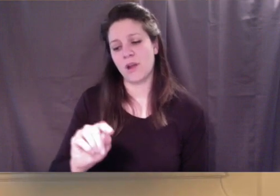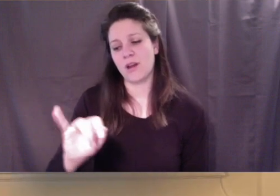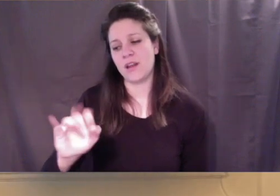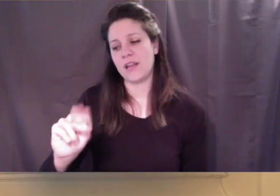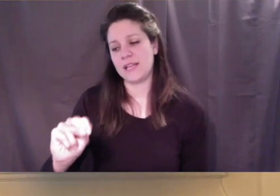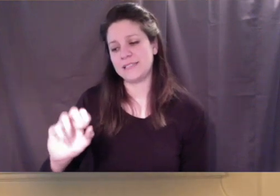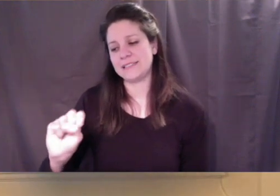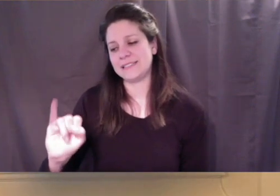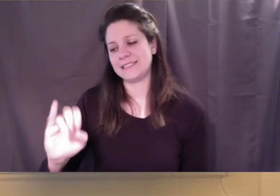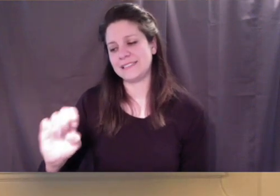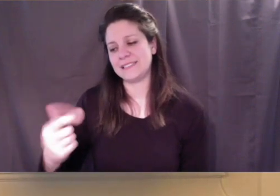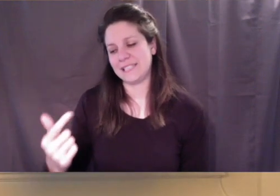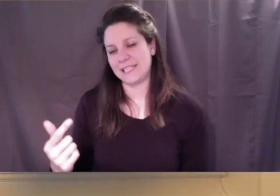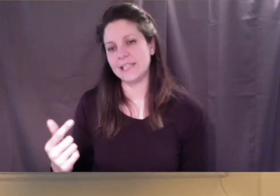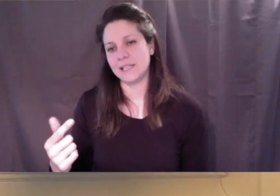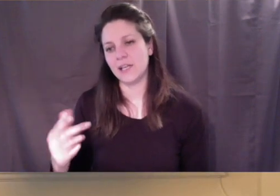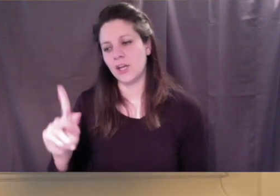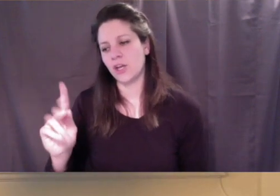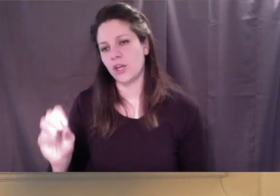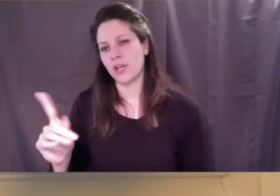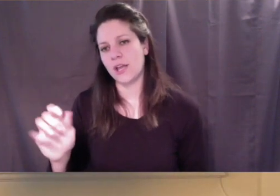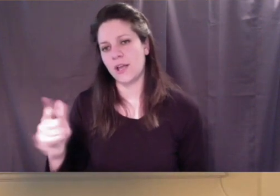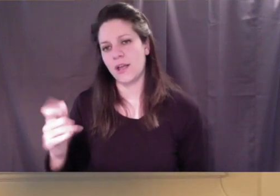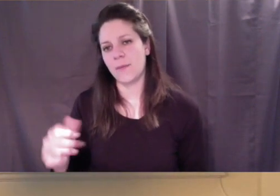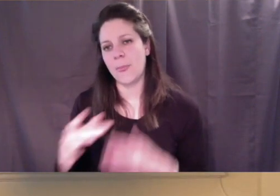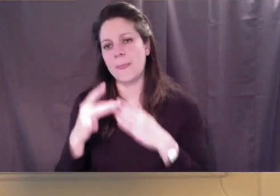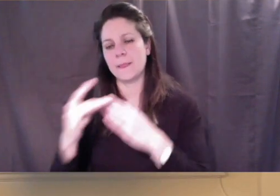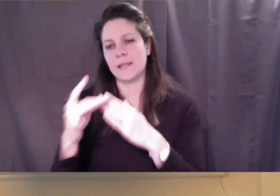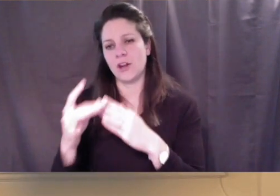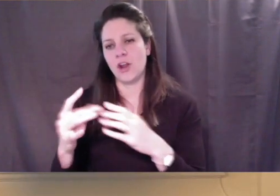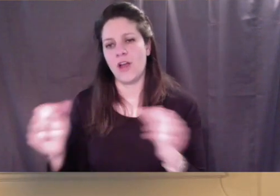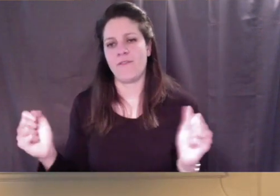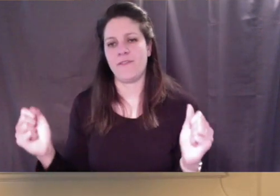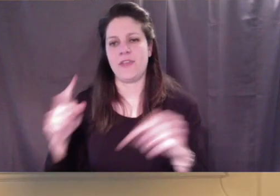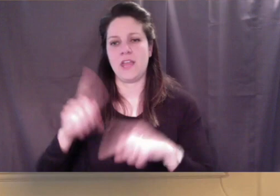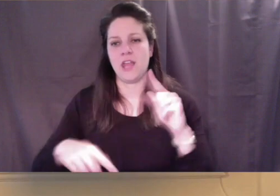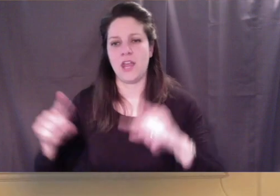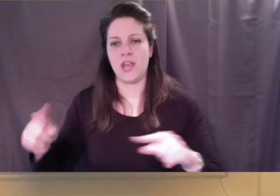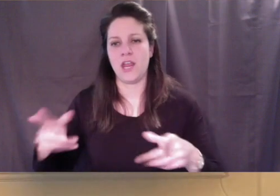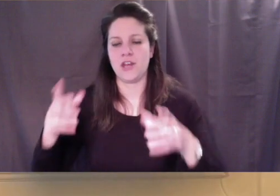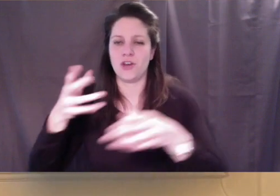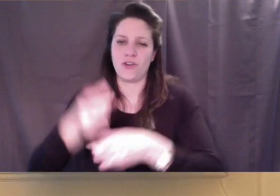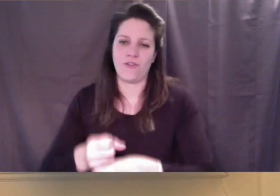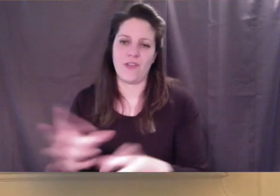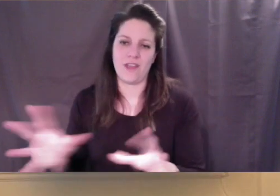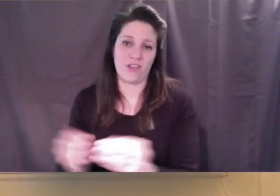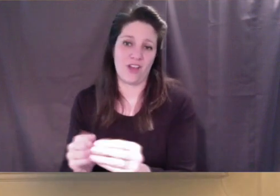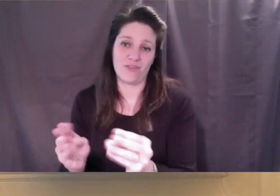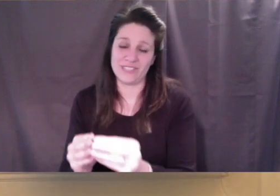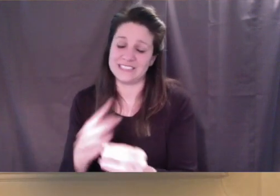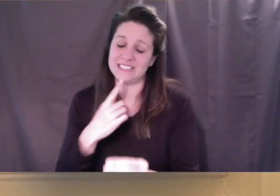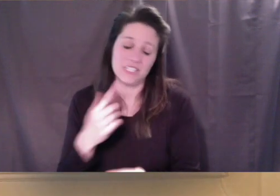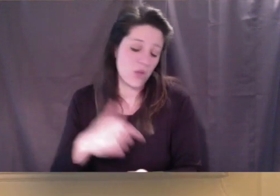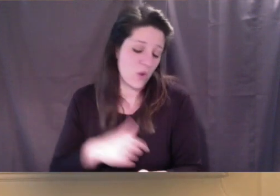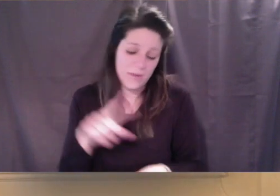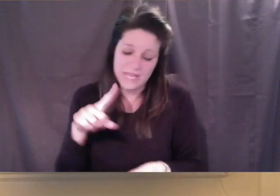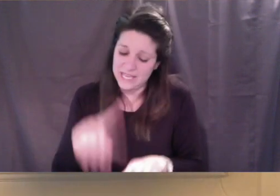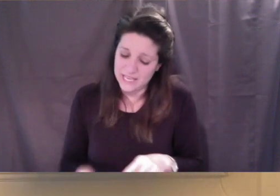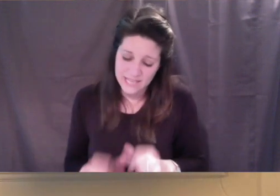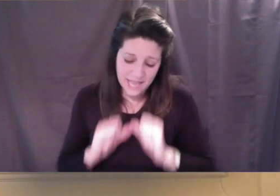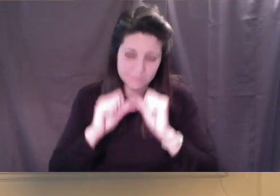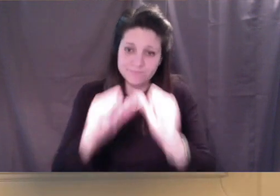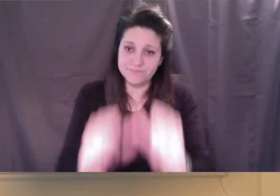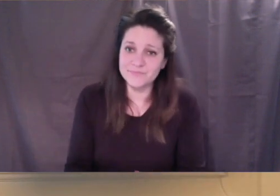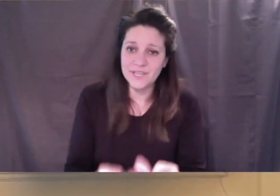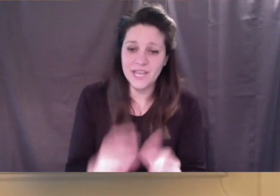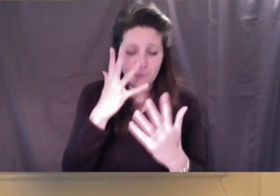Pardeep Singh Kaleka is the executive director of the Interfaith Conference of Greater Milwaukee, and he says, we can't simply exist in states of